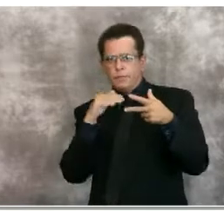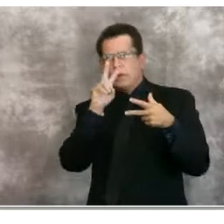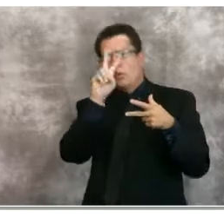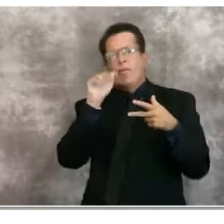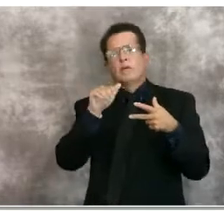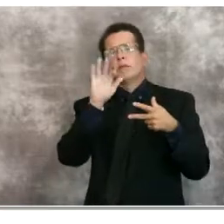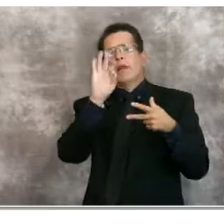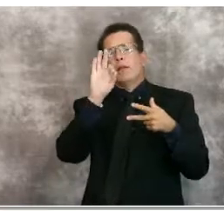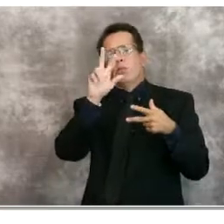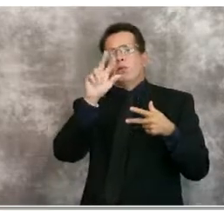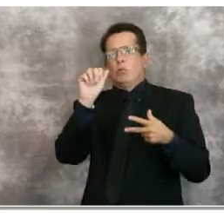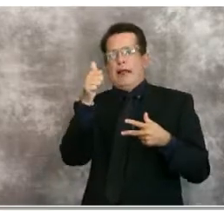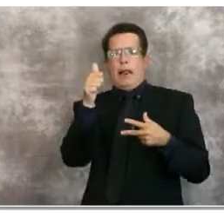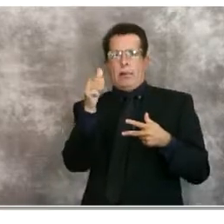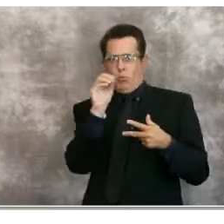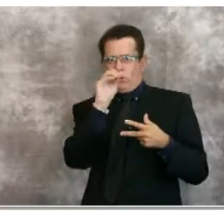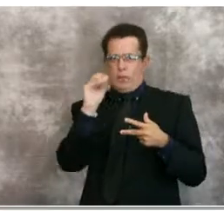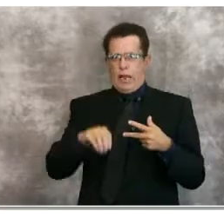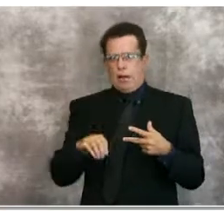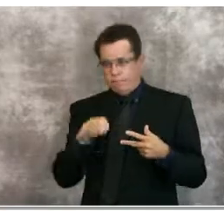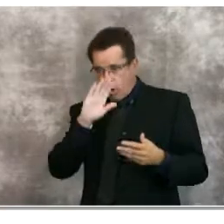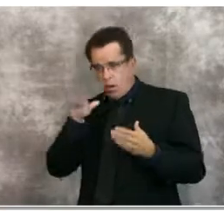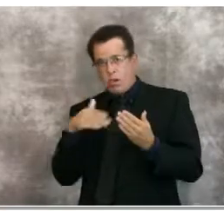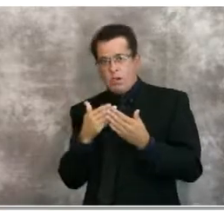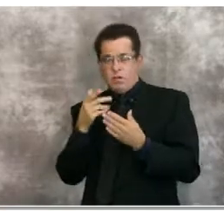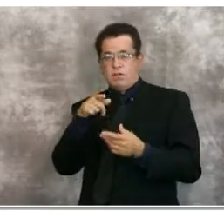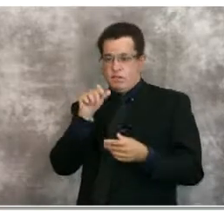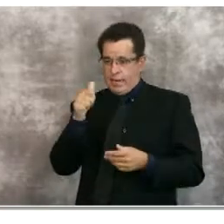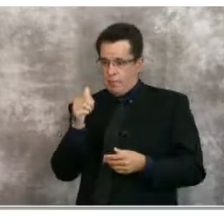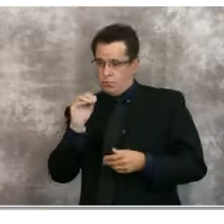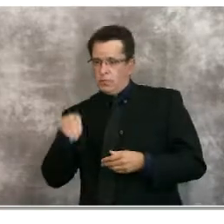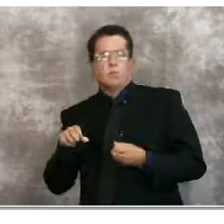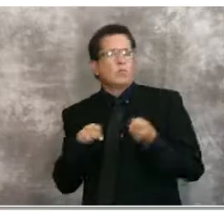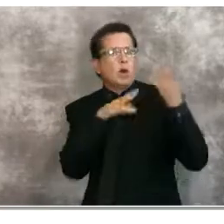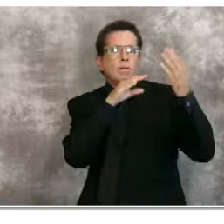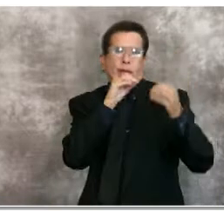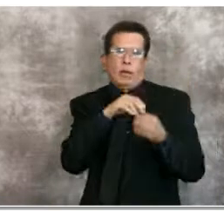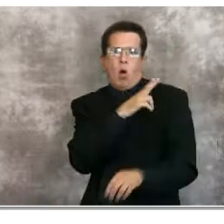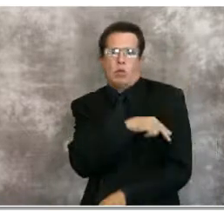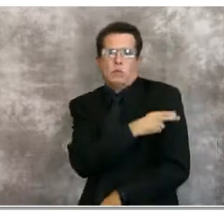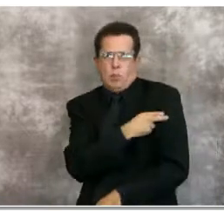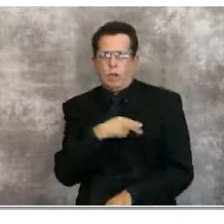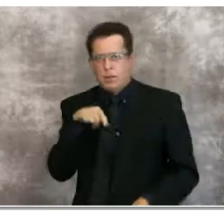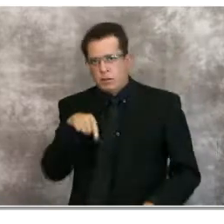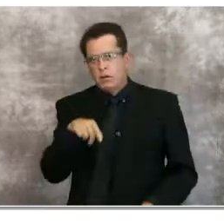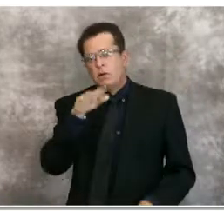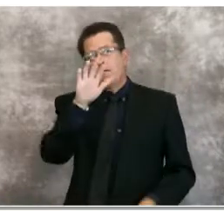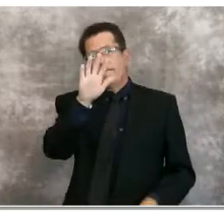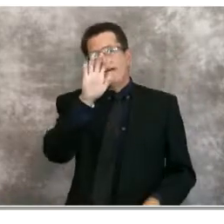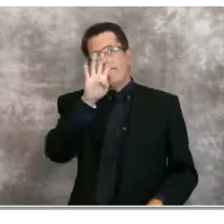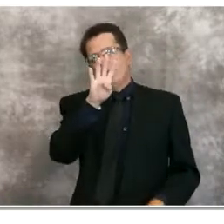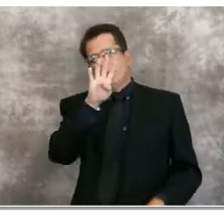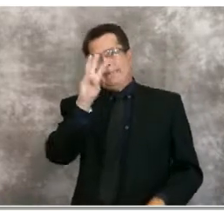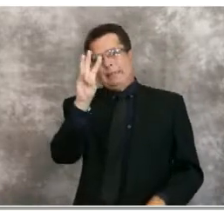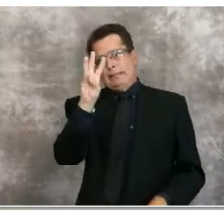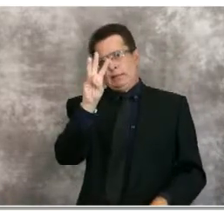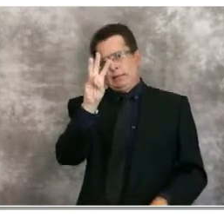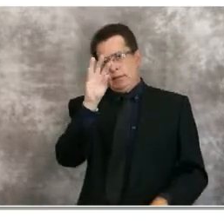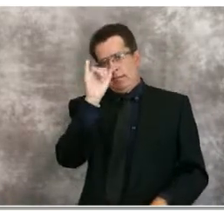2,093, or 10%, of all cases have been hospitalized. Of that number,